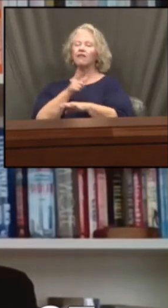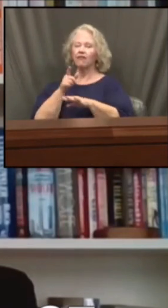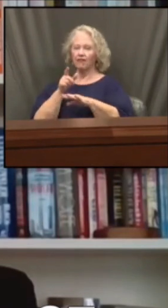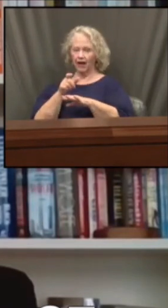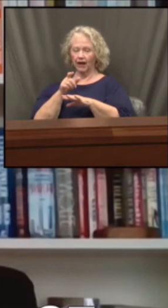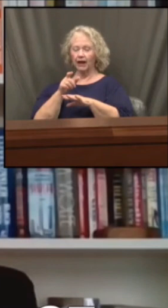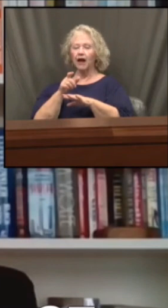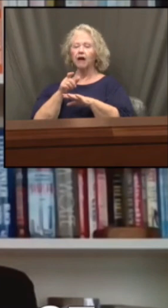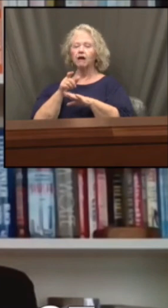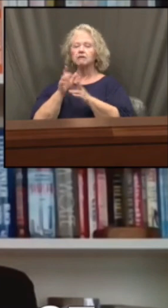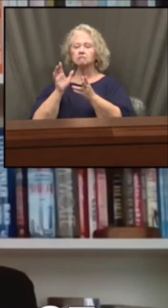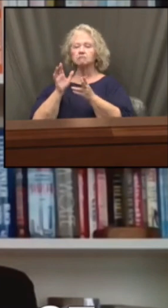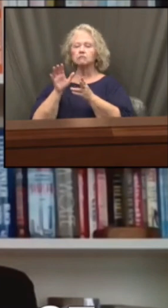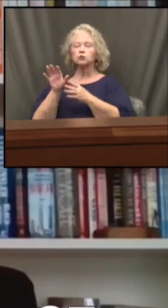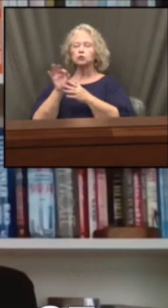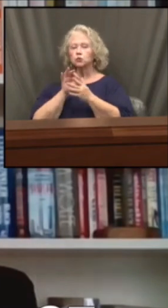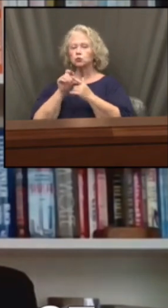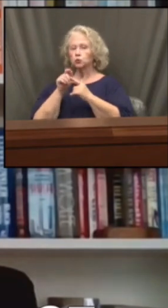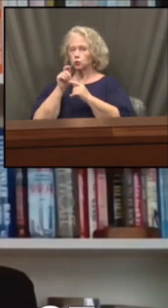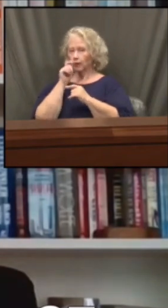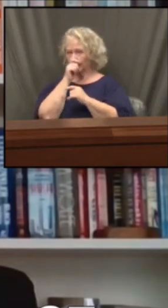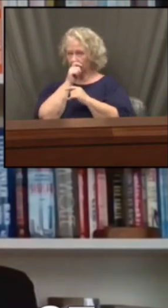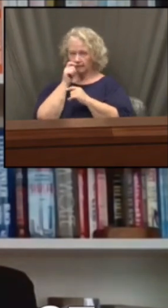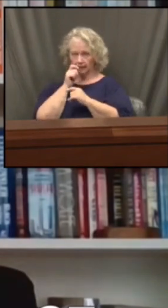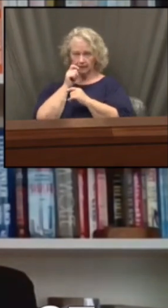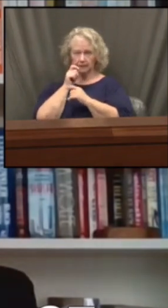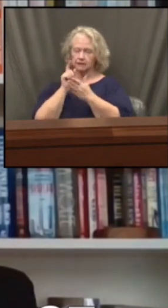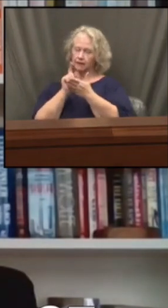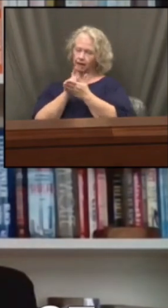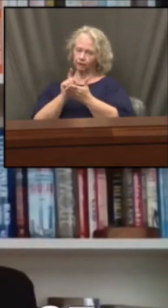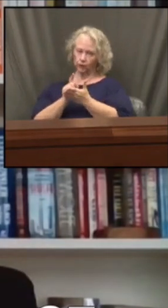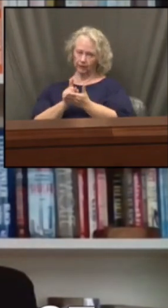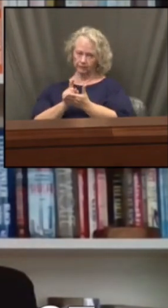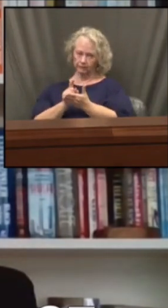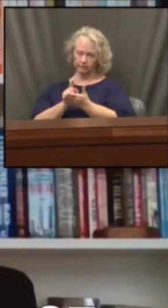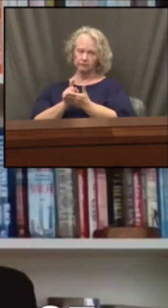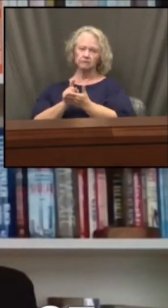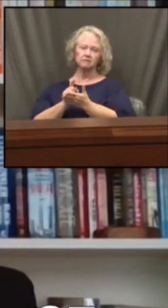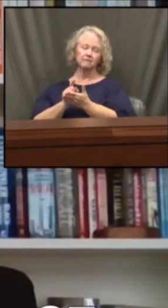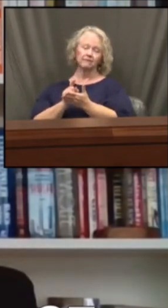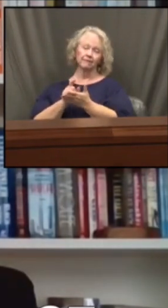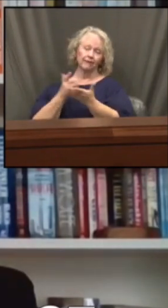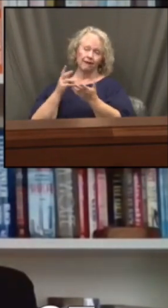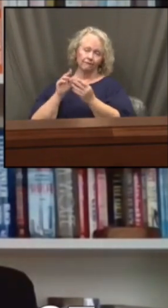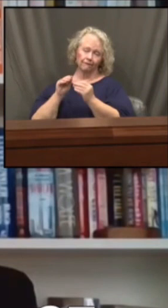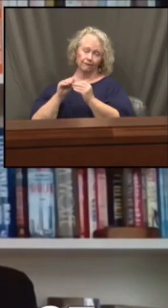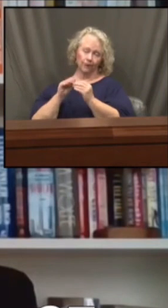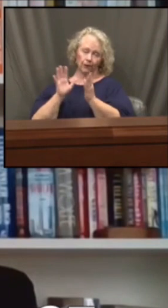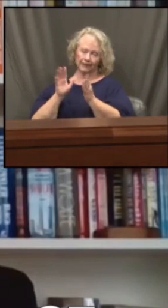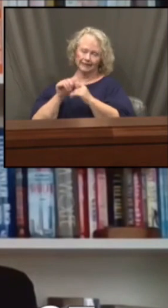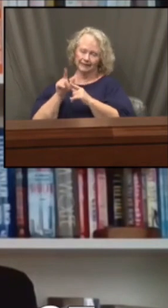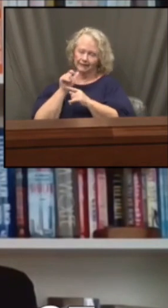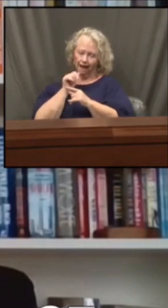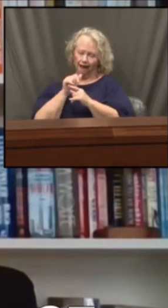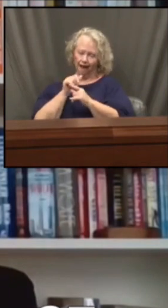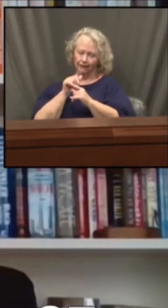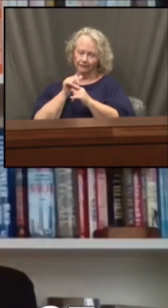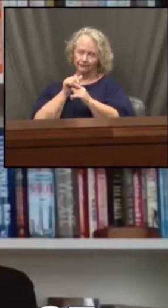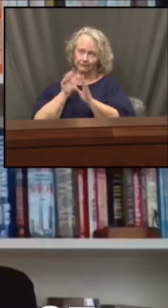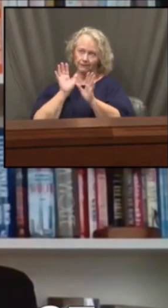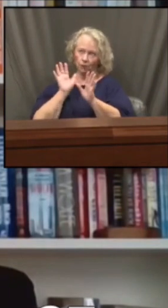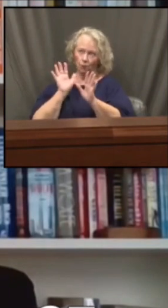and provide results of their tests on a weekly basis. As the governor said, that's not an ideal alternative, but they would have that